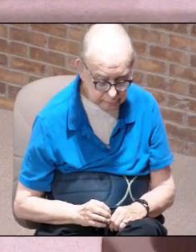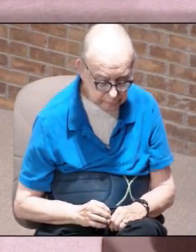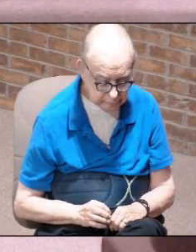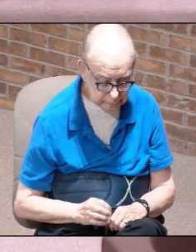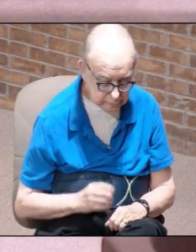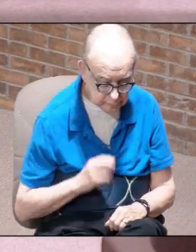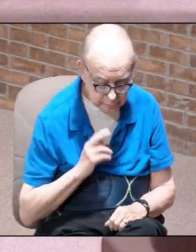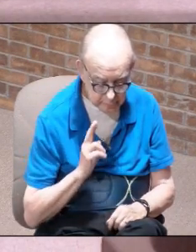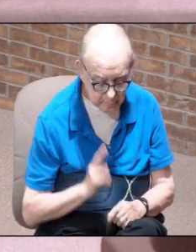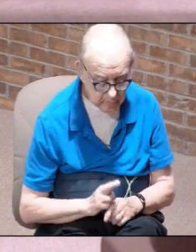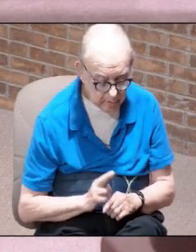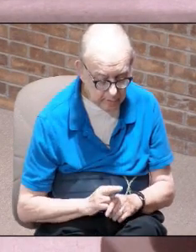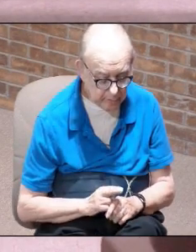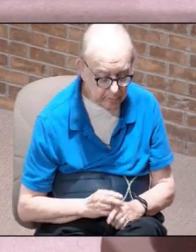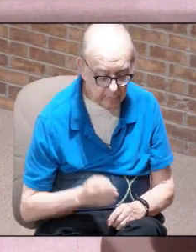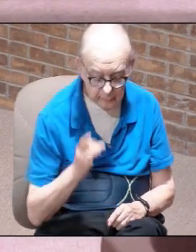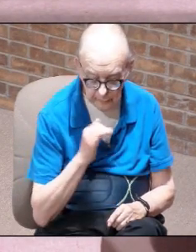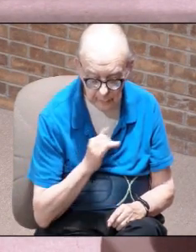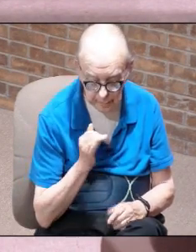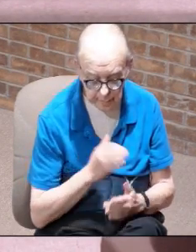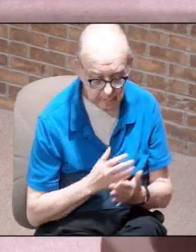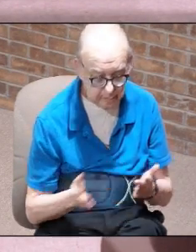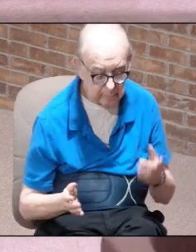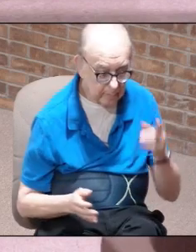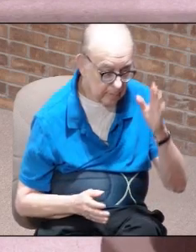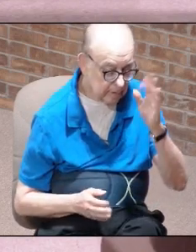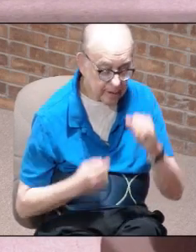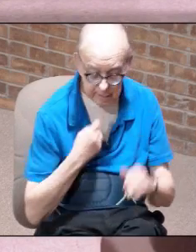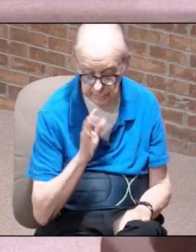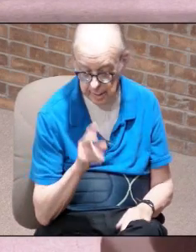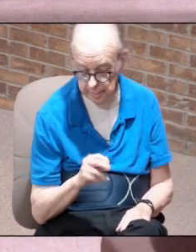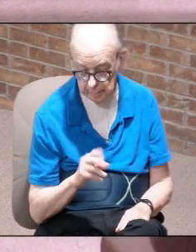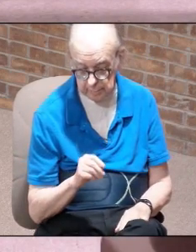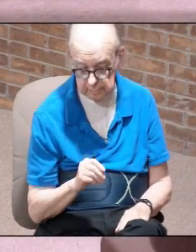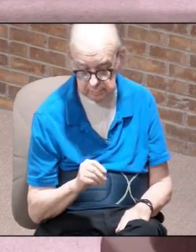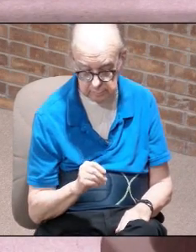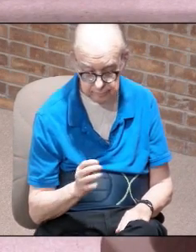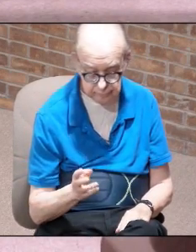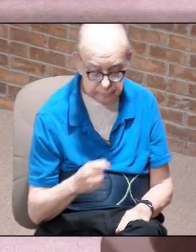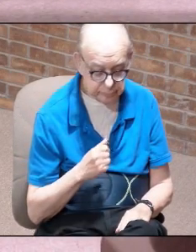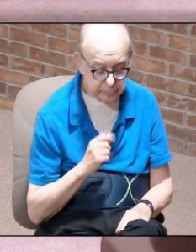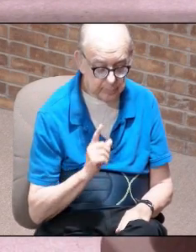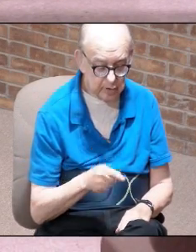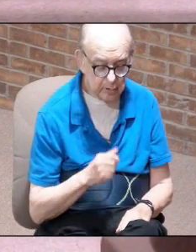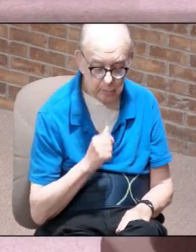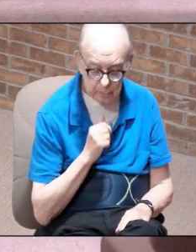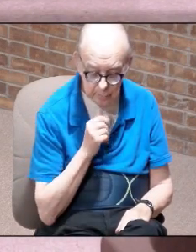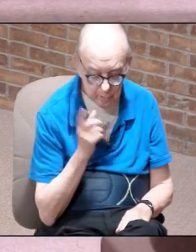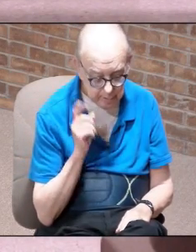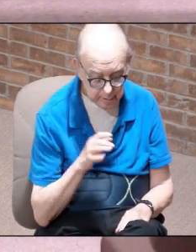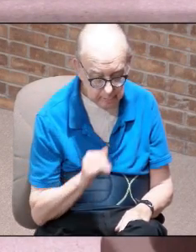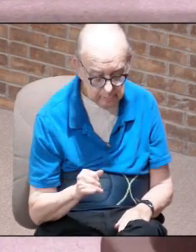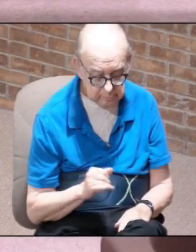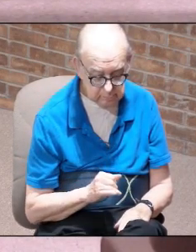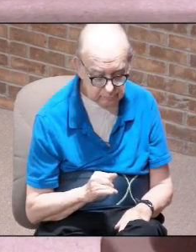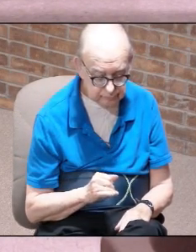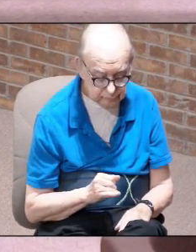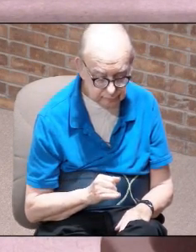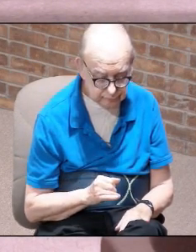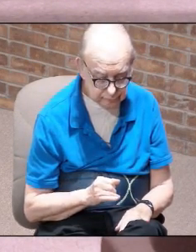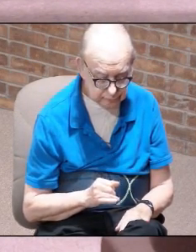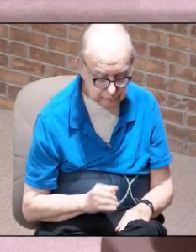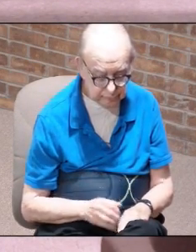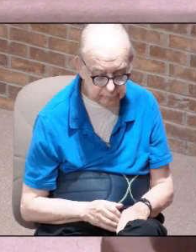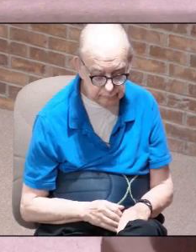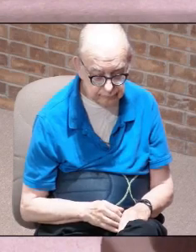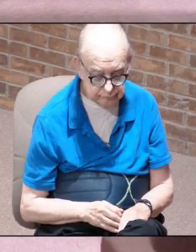I'll spend it on foolish things. And he'll say, no, you don't need this. There's a person over here that needs